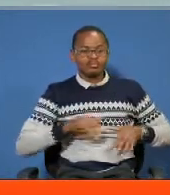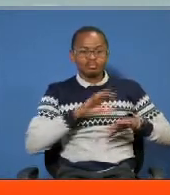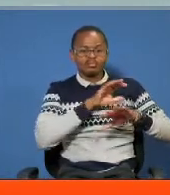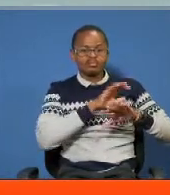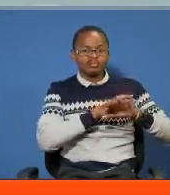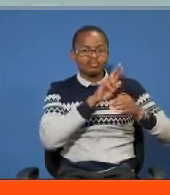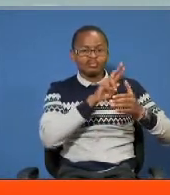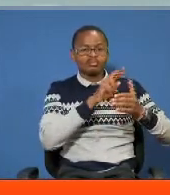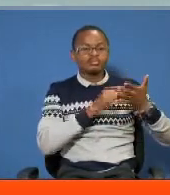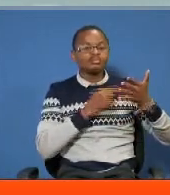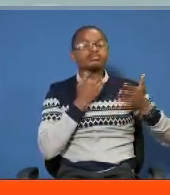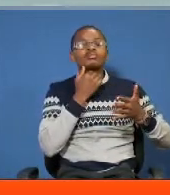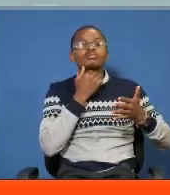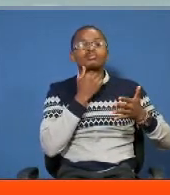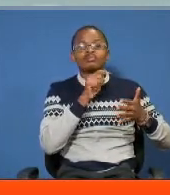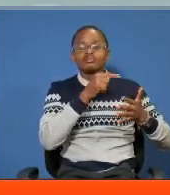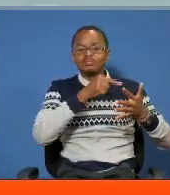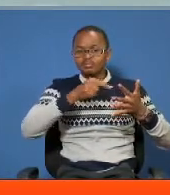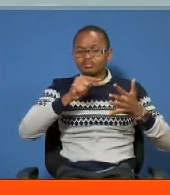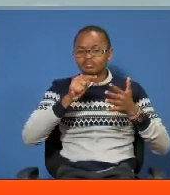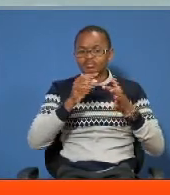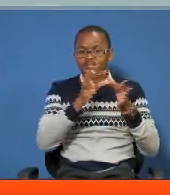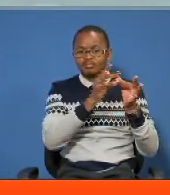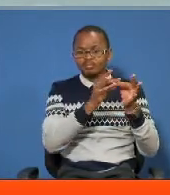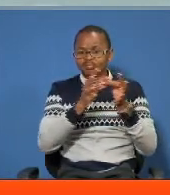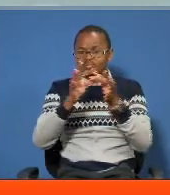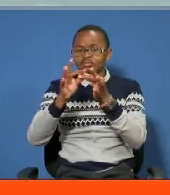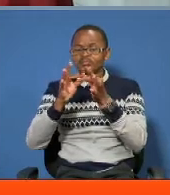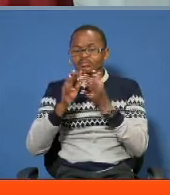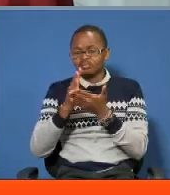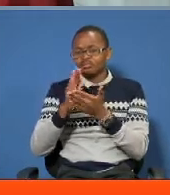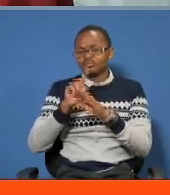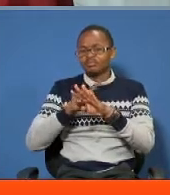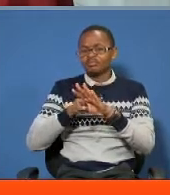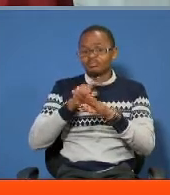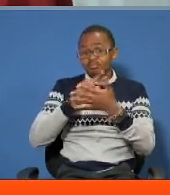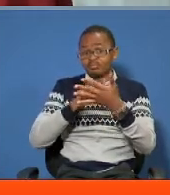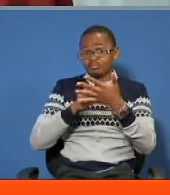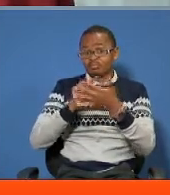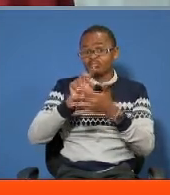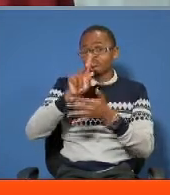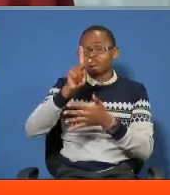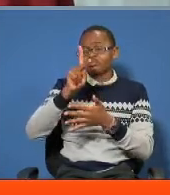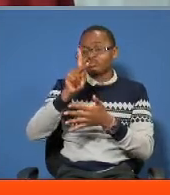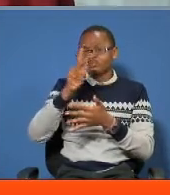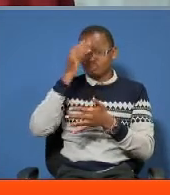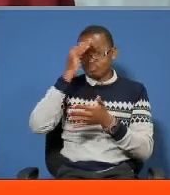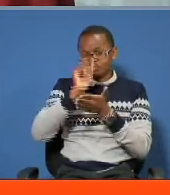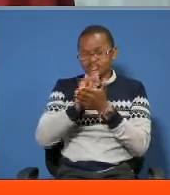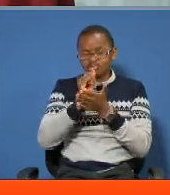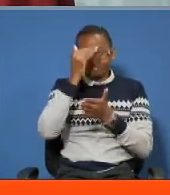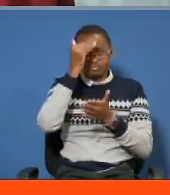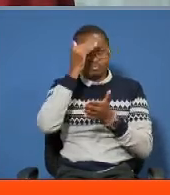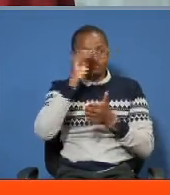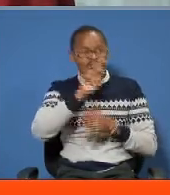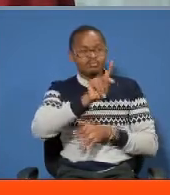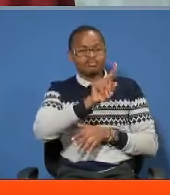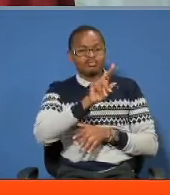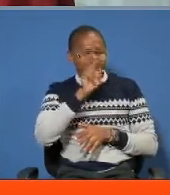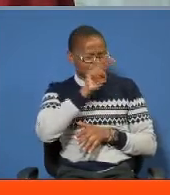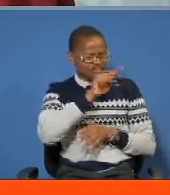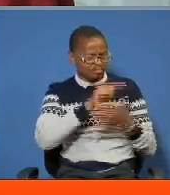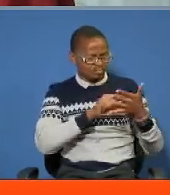youth are going to get what they need. So you need the right intermediaries. And sometimes this is what we have to do as Kenya. That's why I came to